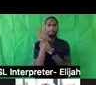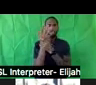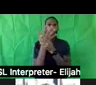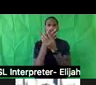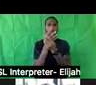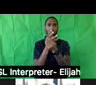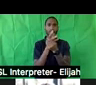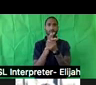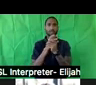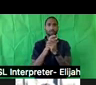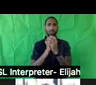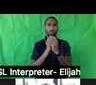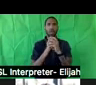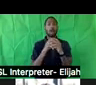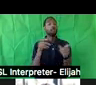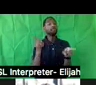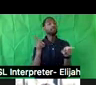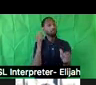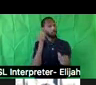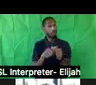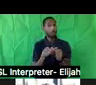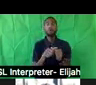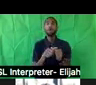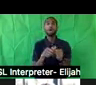And again, moving at your own pace,